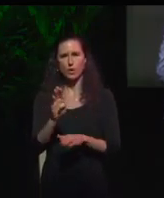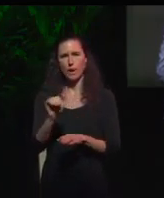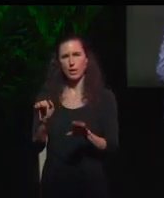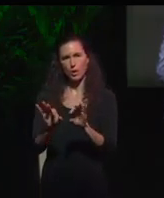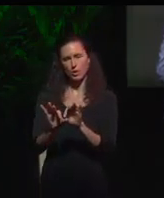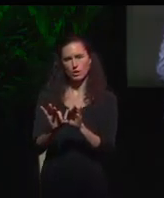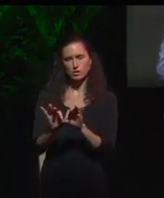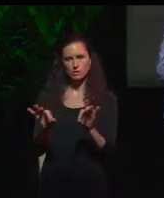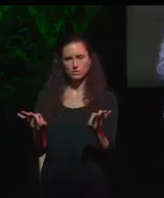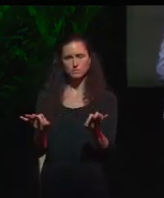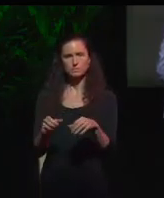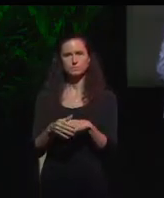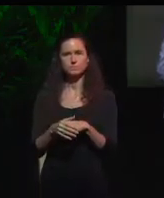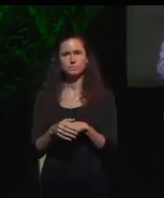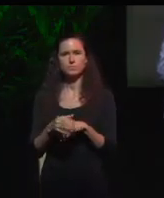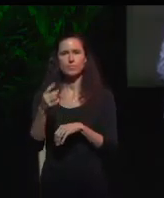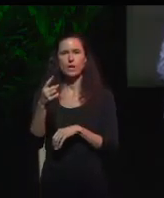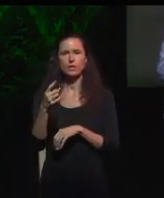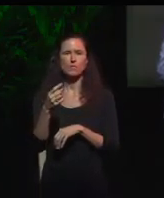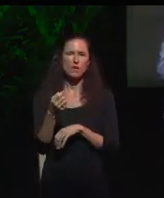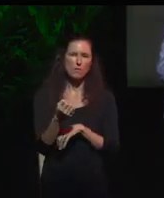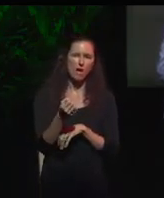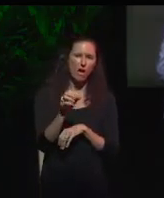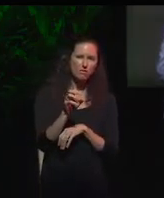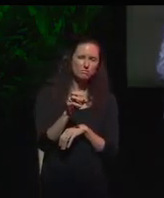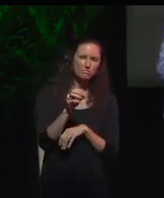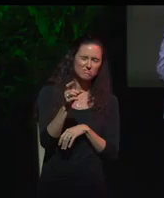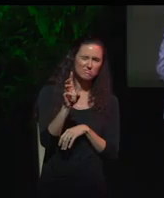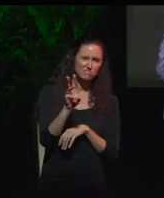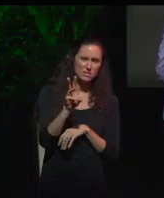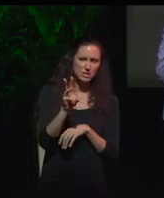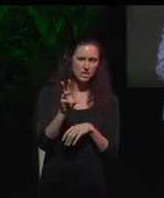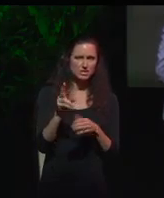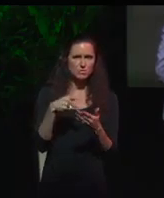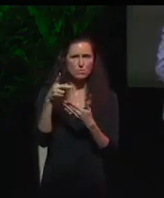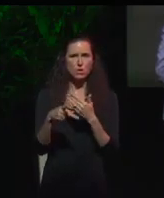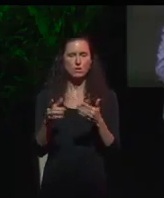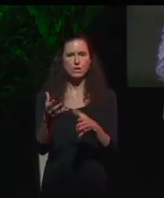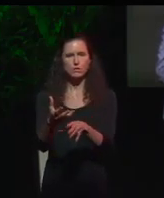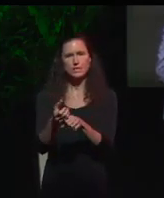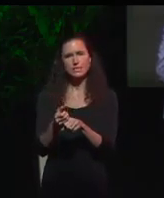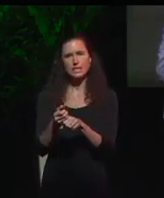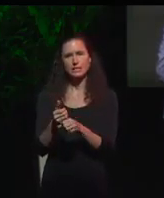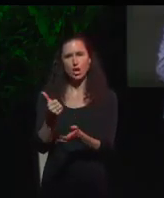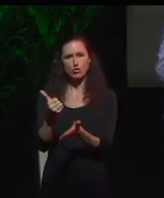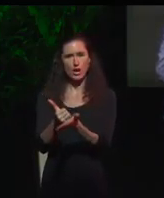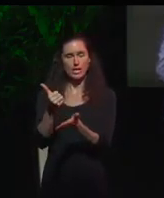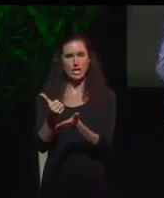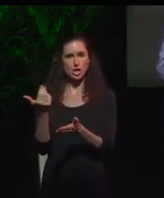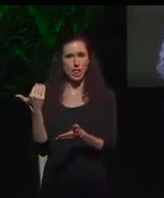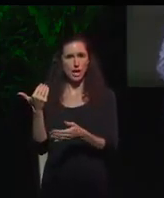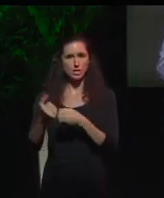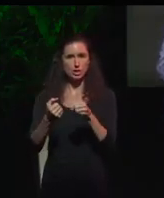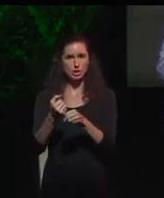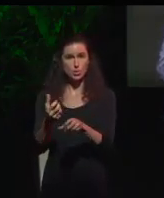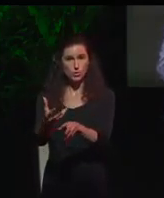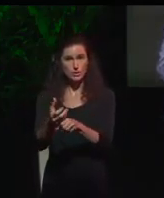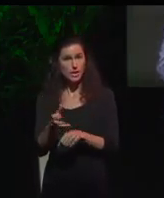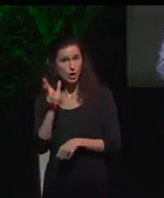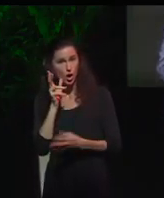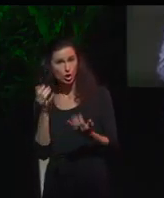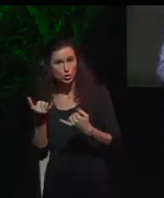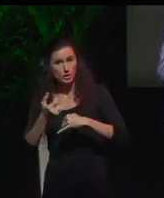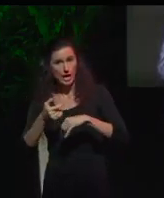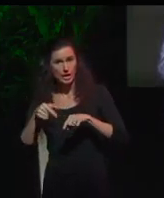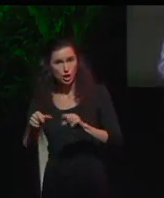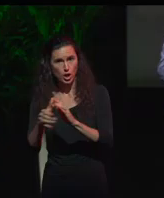programs. Over a half dozen of our programs received reaccreditation in the last year. And we've received, as you heard today in convocation,